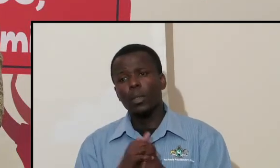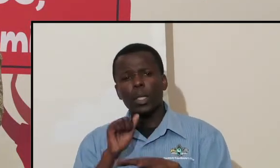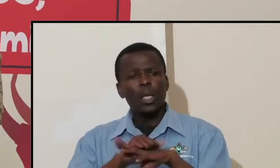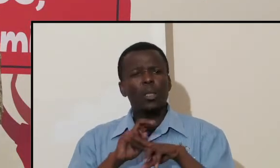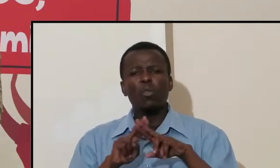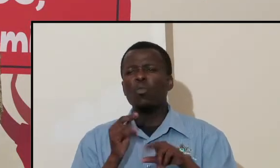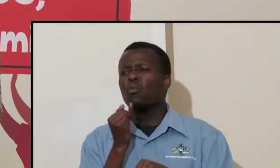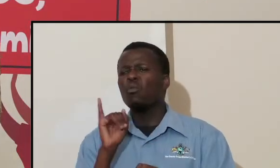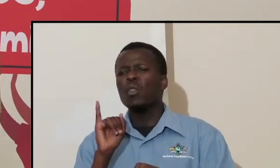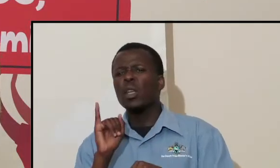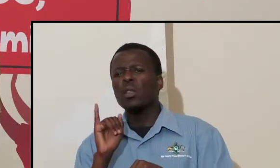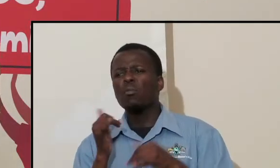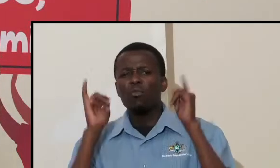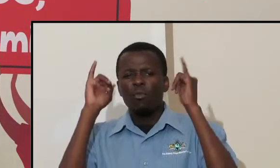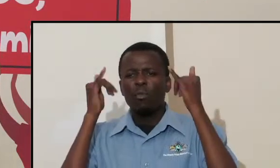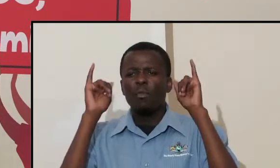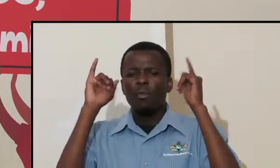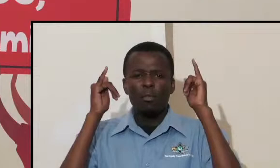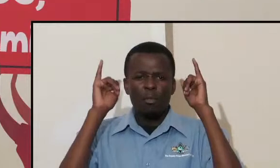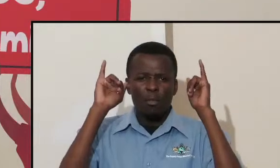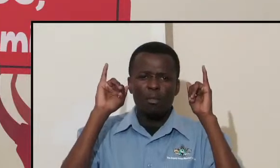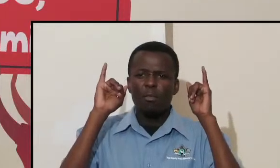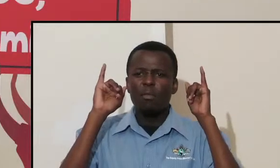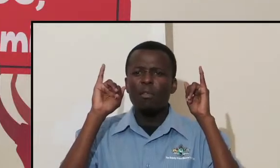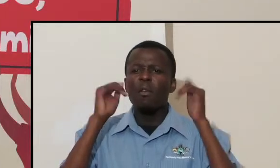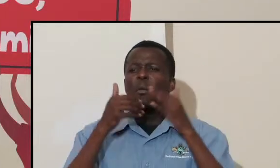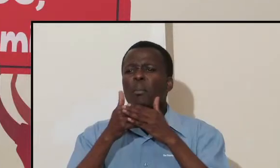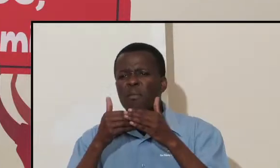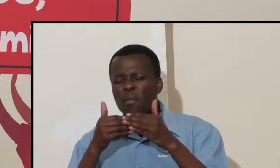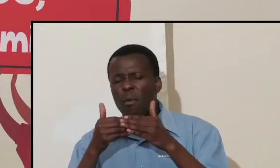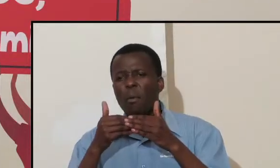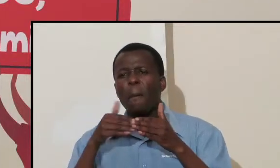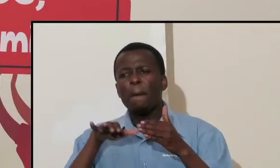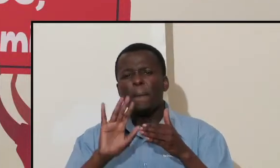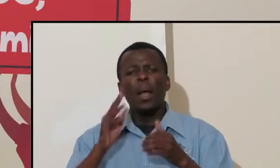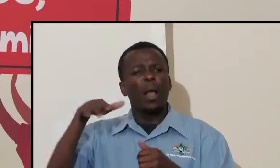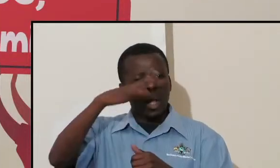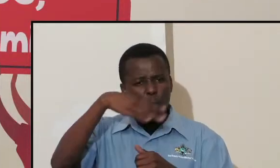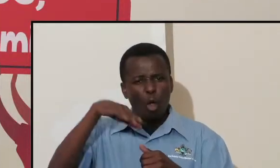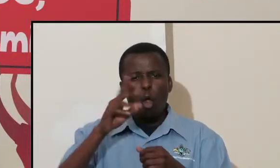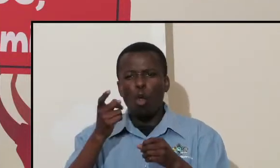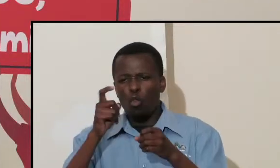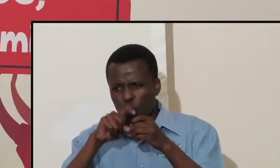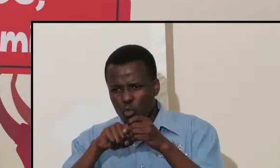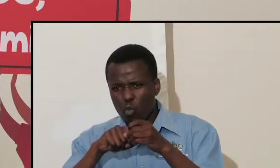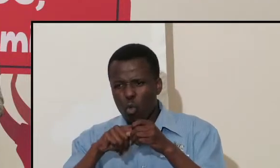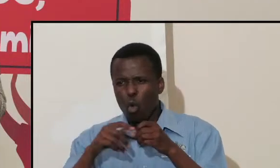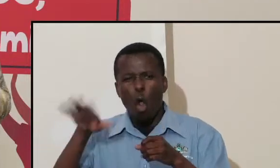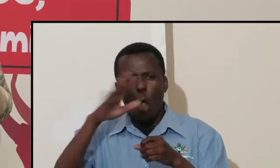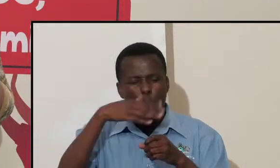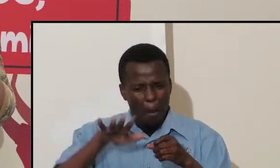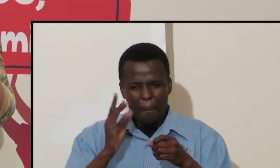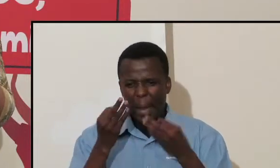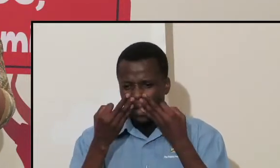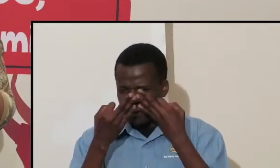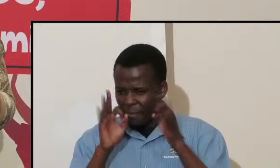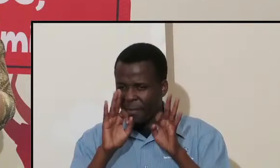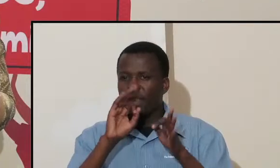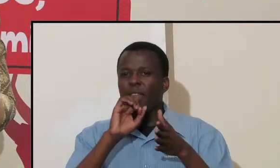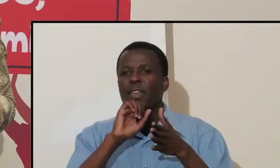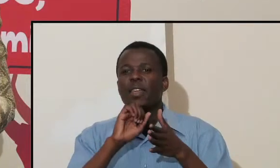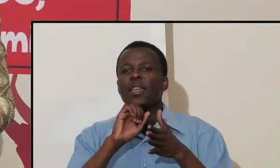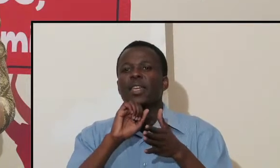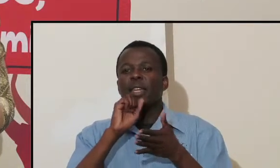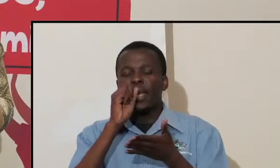celebrate until everybody is free from HIV and AIDS. I think those are my thoughts, that we are talking